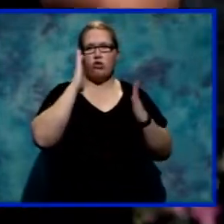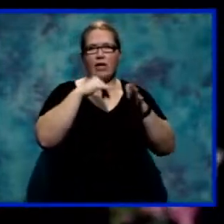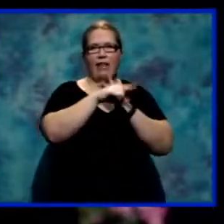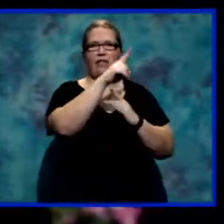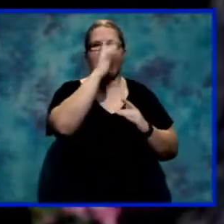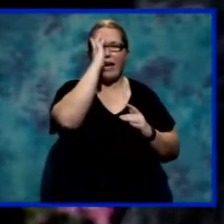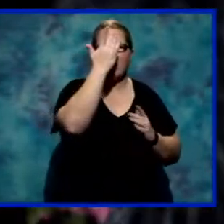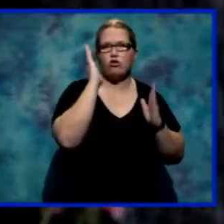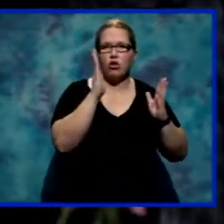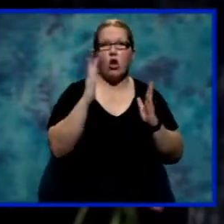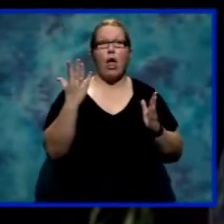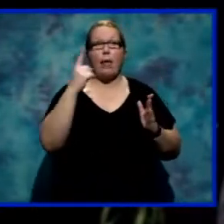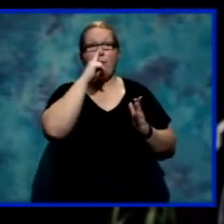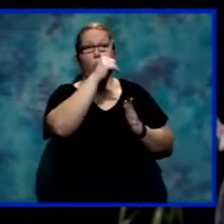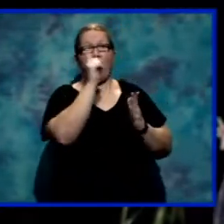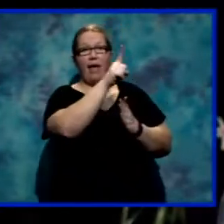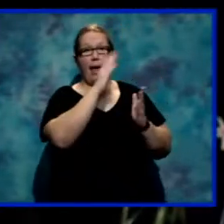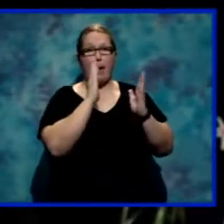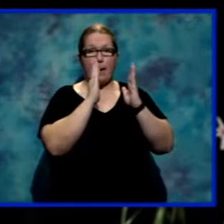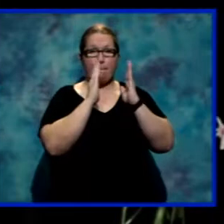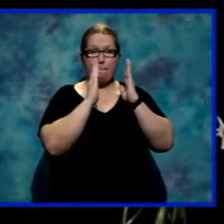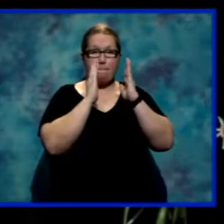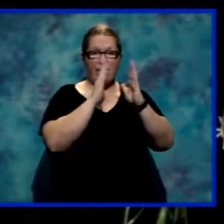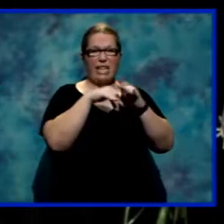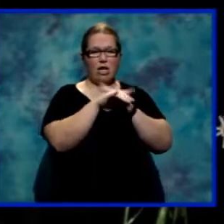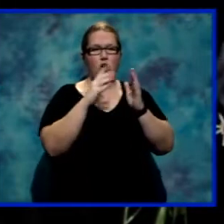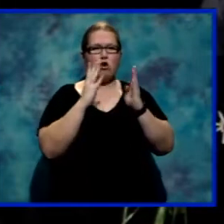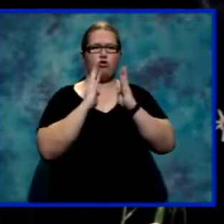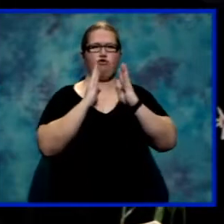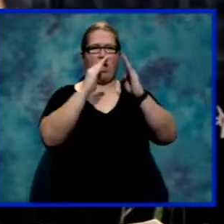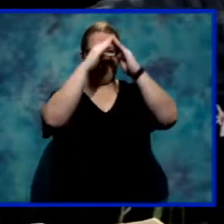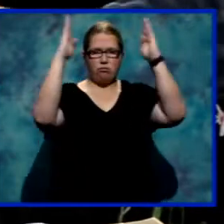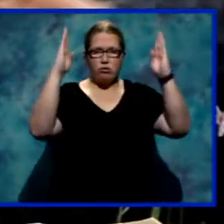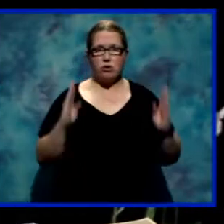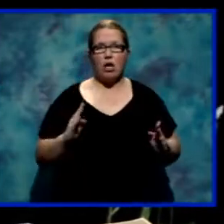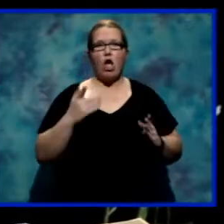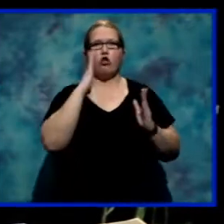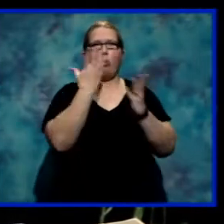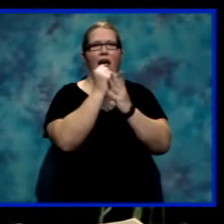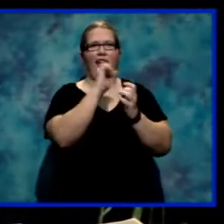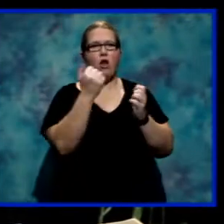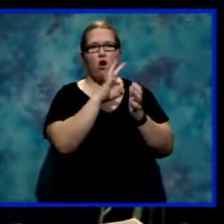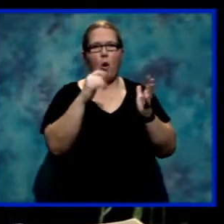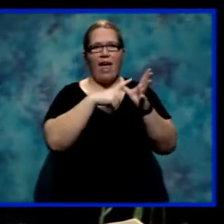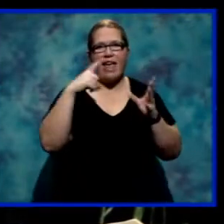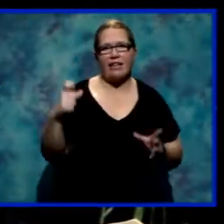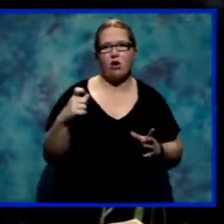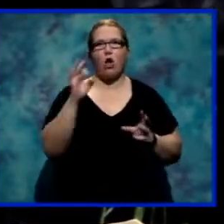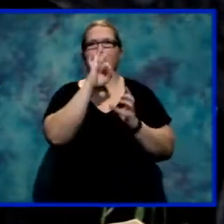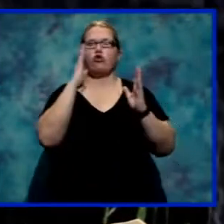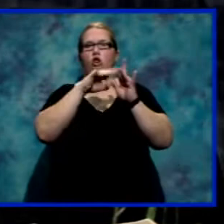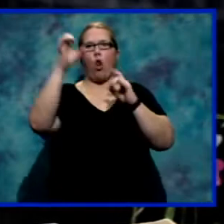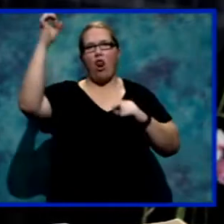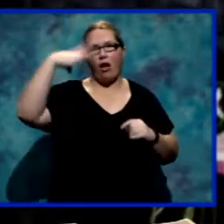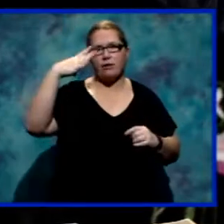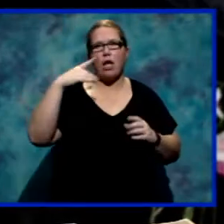church, churches where they meet under grass thatch roofs, churches where there is no air conditioning, where there are no lights, churches where